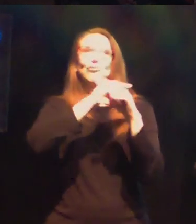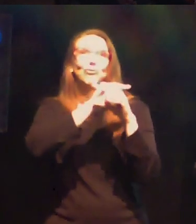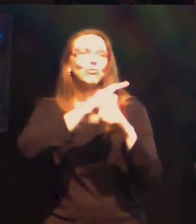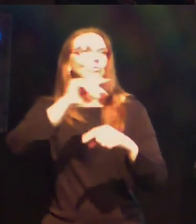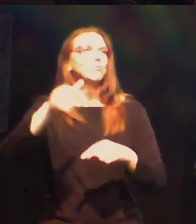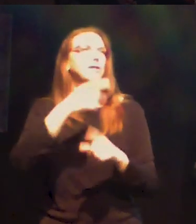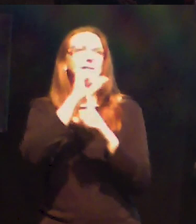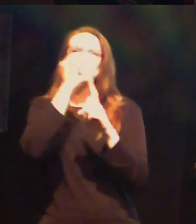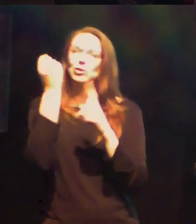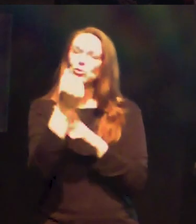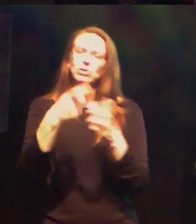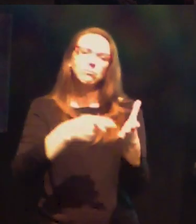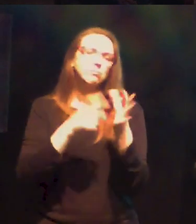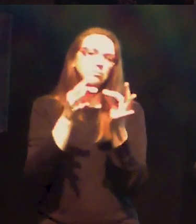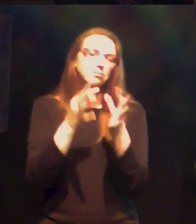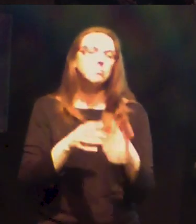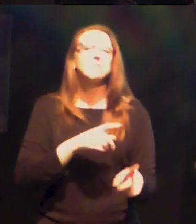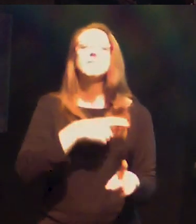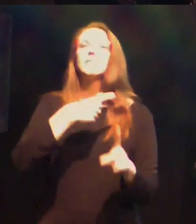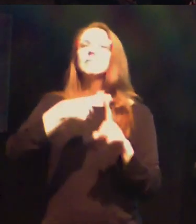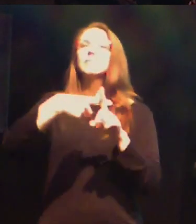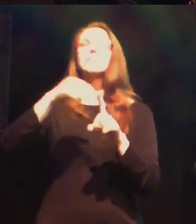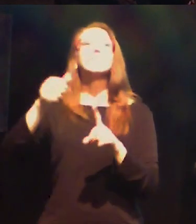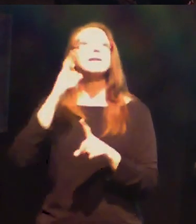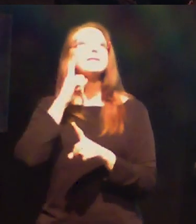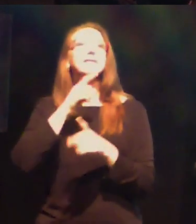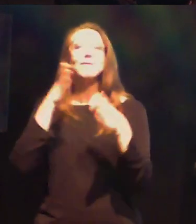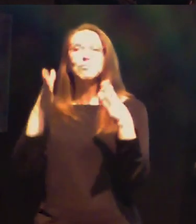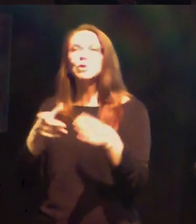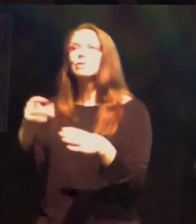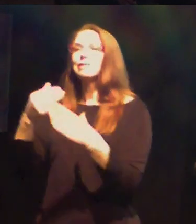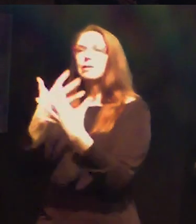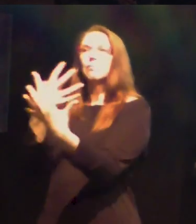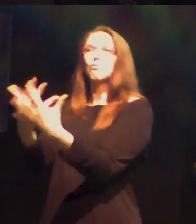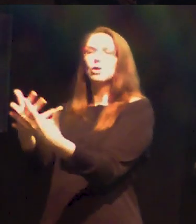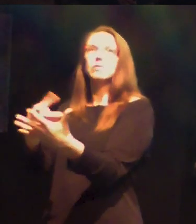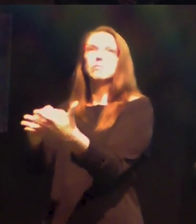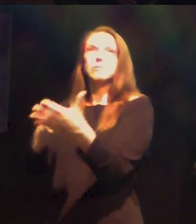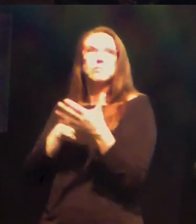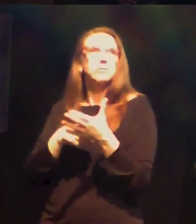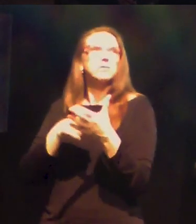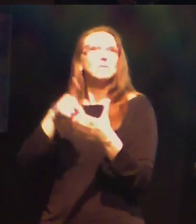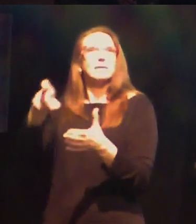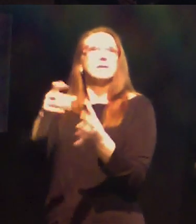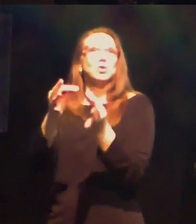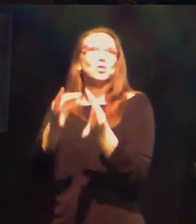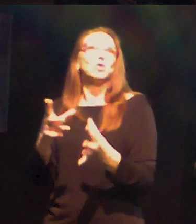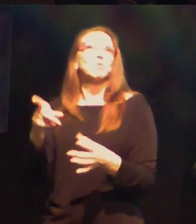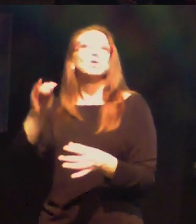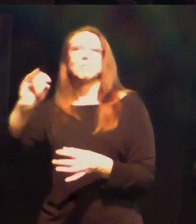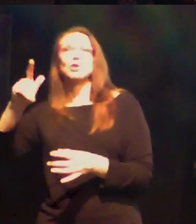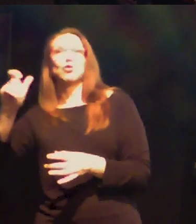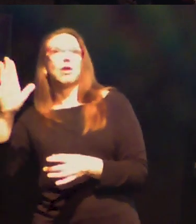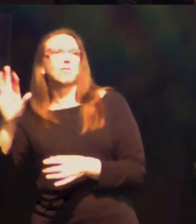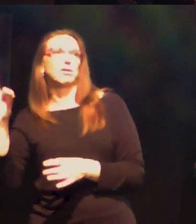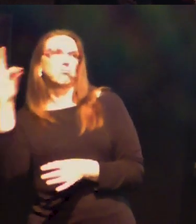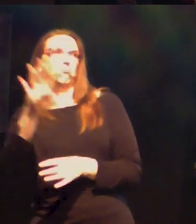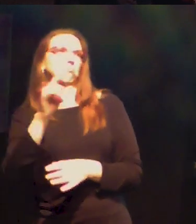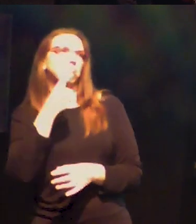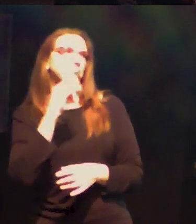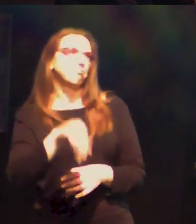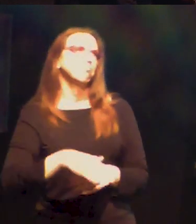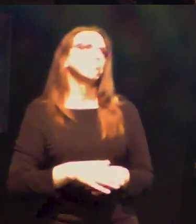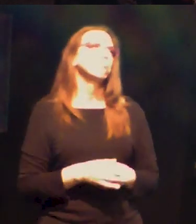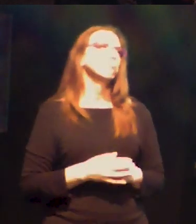any situation. And also every deaf person in prison deserves and needs interpreters. That's what she would tell you all today.